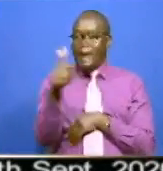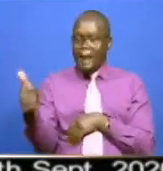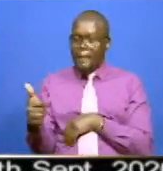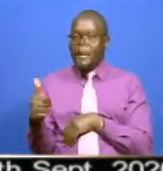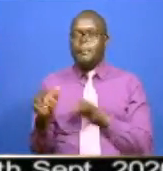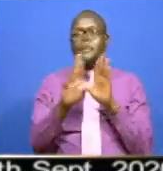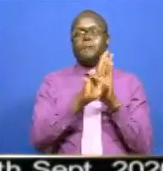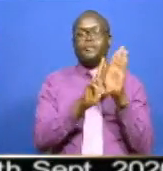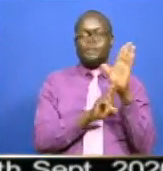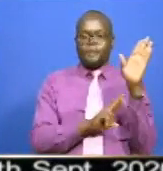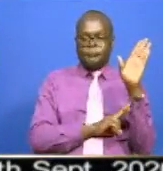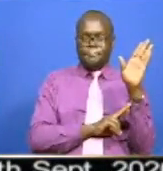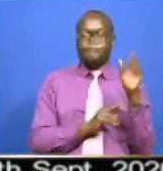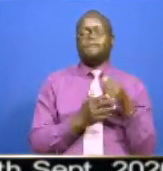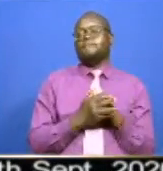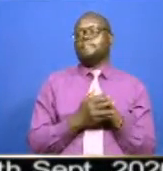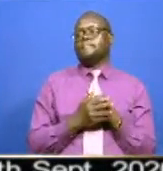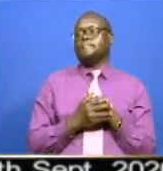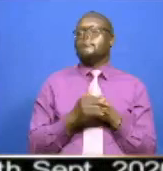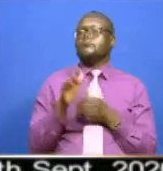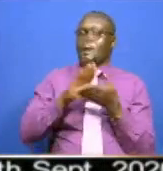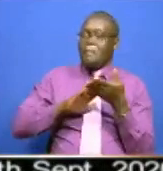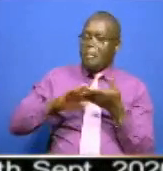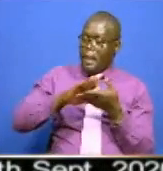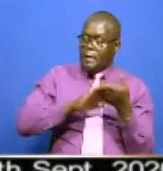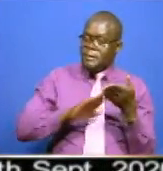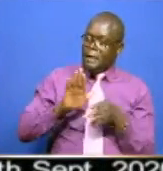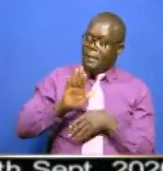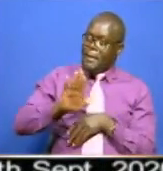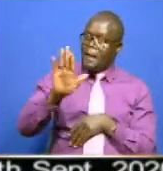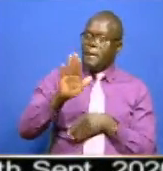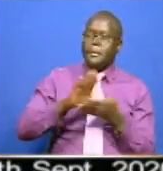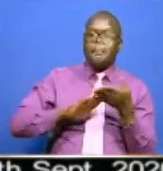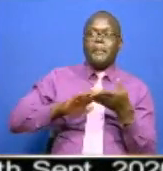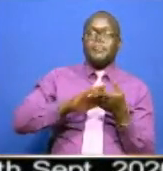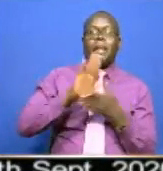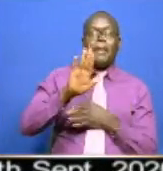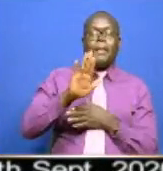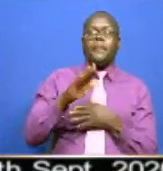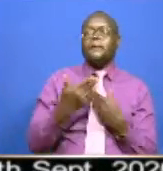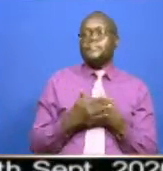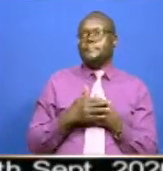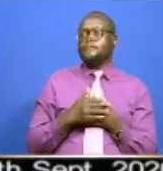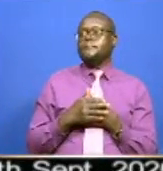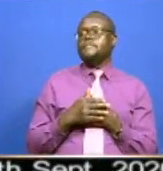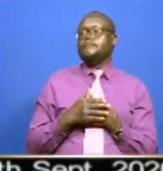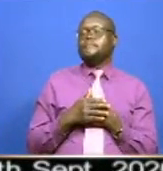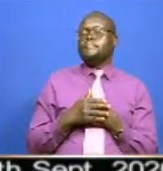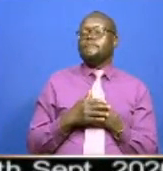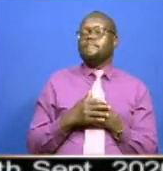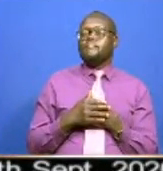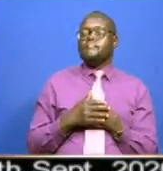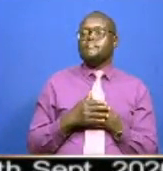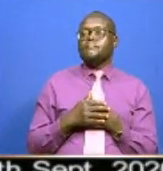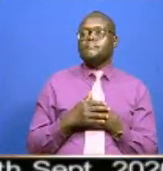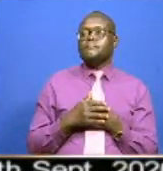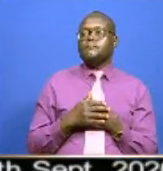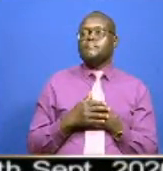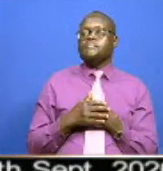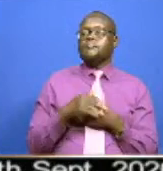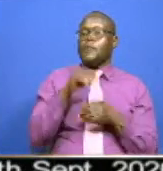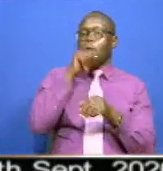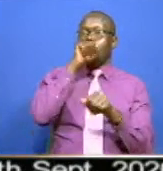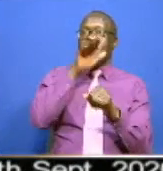formula. They have based this basis or this formula, so to speak, on a